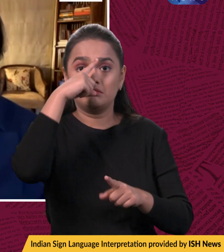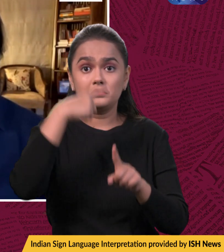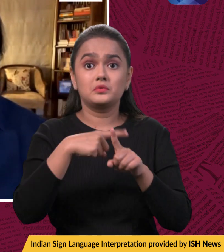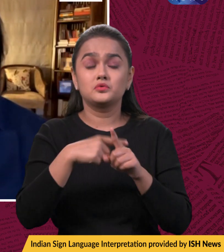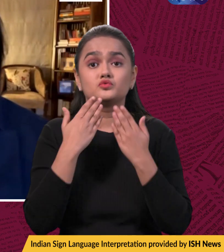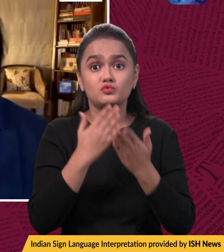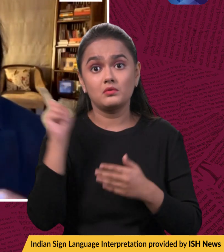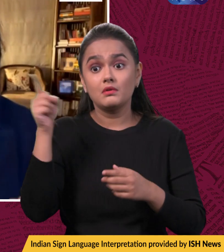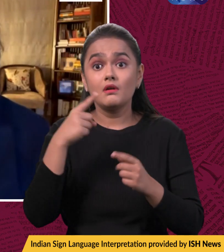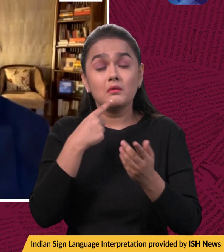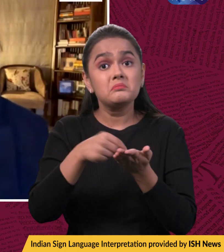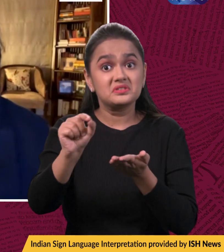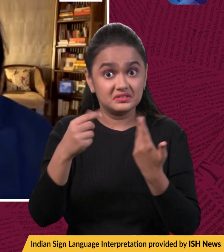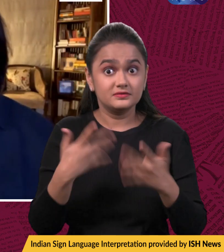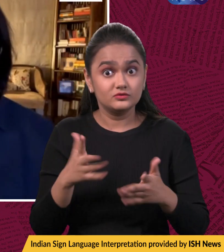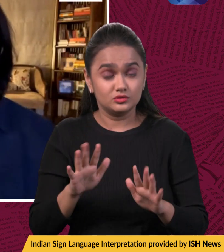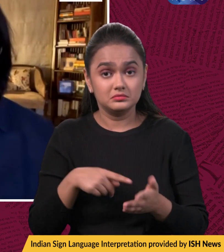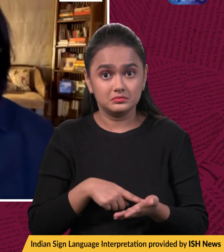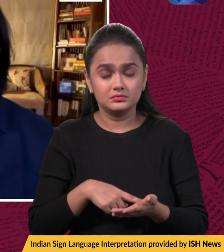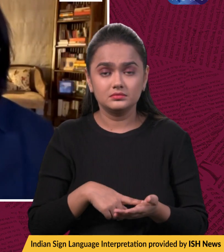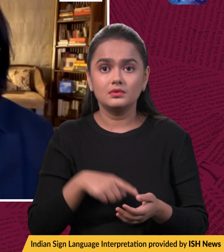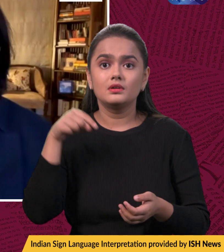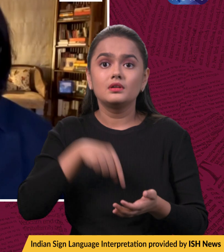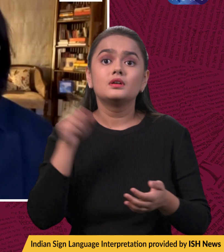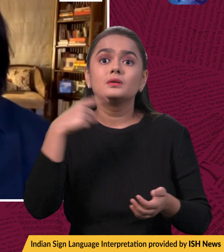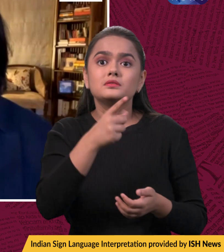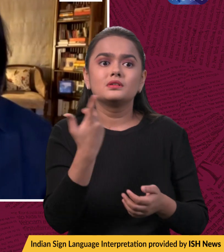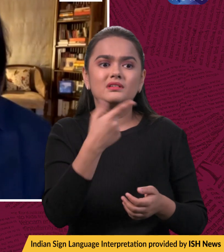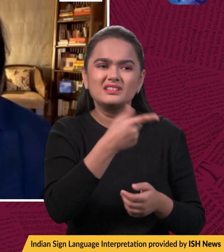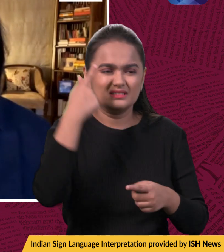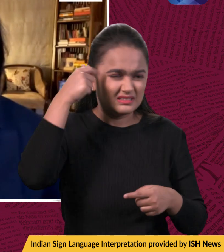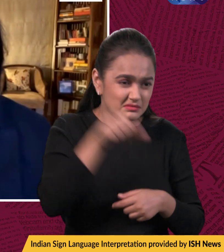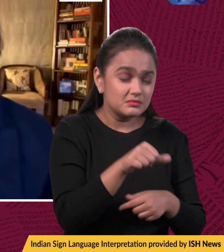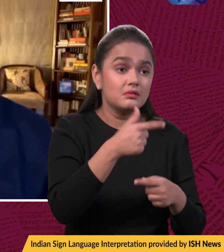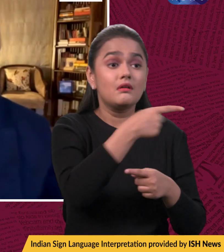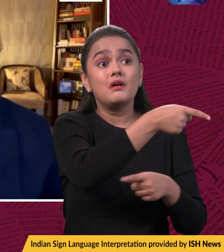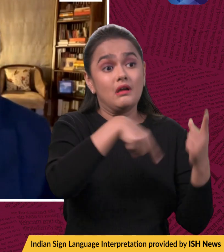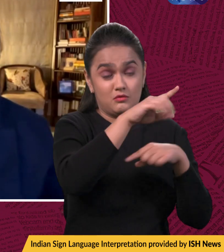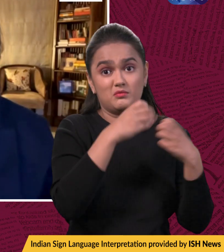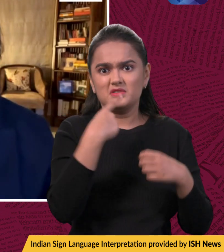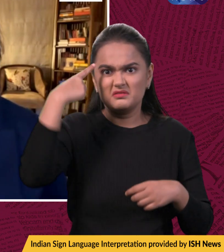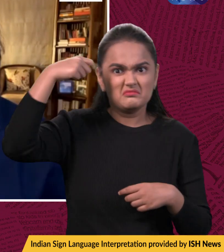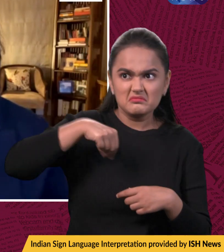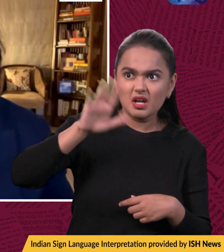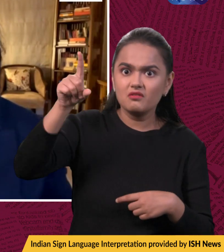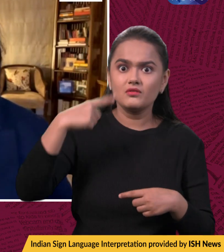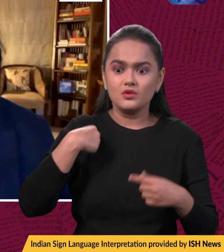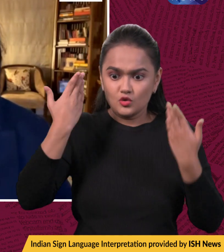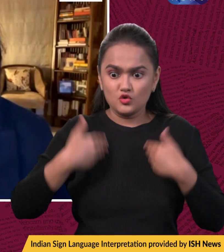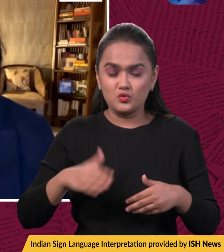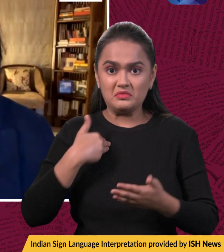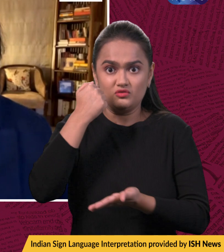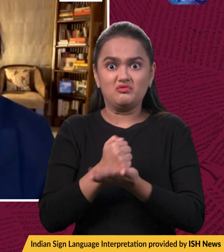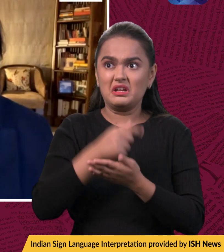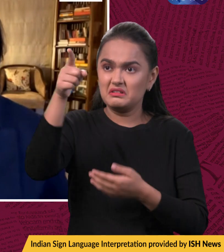if this bill is actually passed. It has come under rightful criticism from various groups, specifically human rights